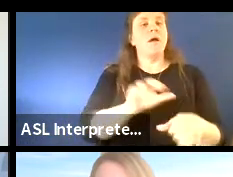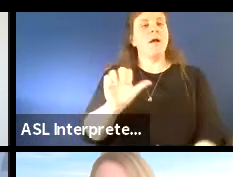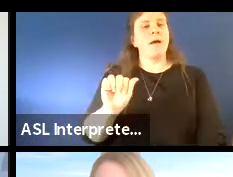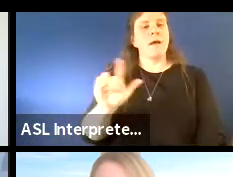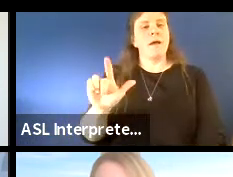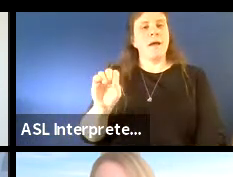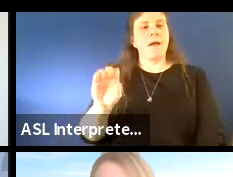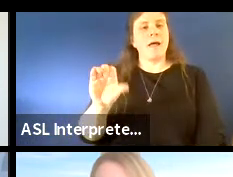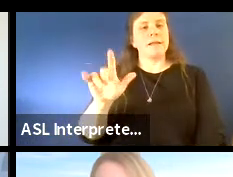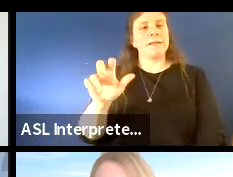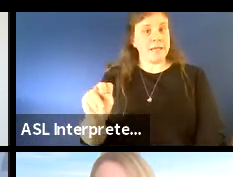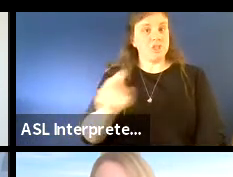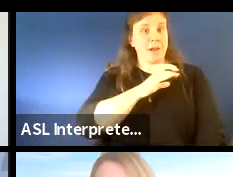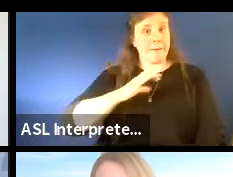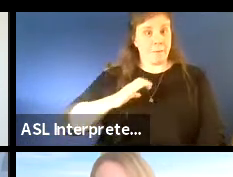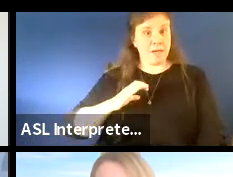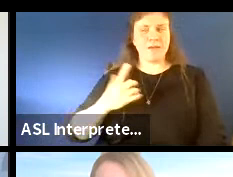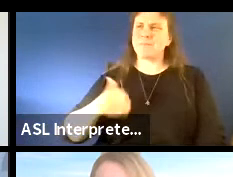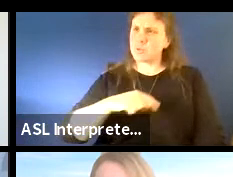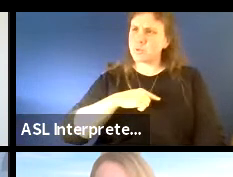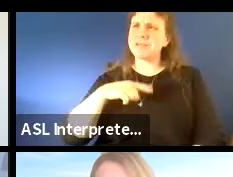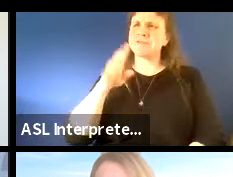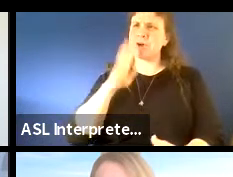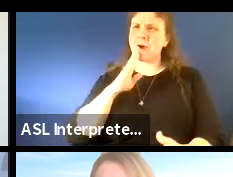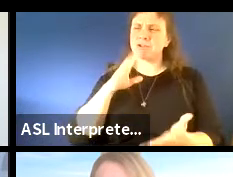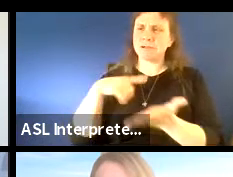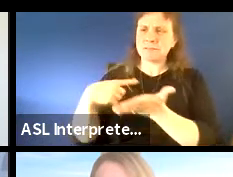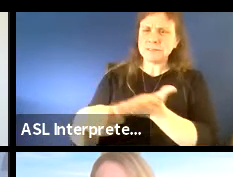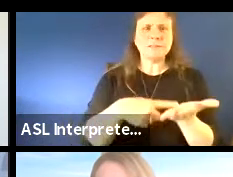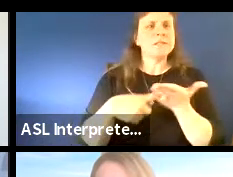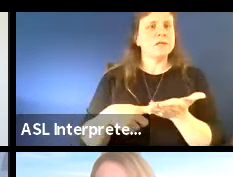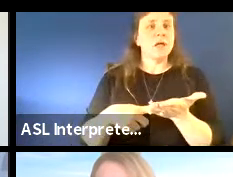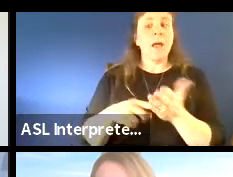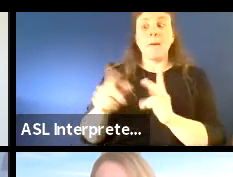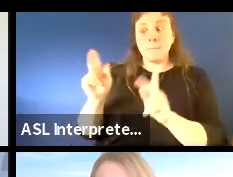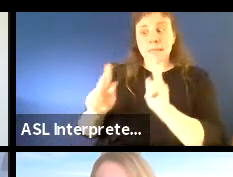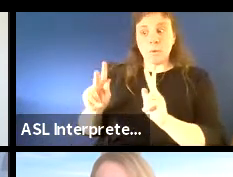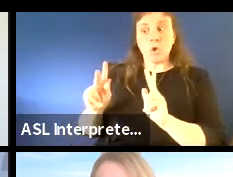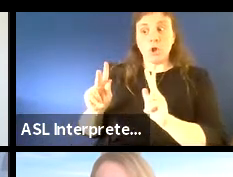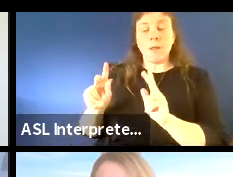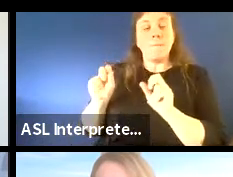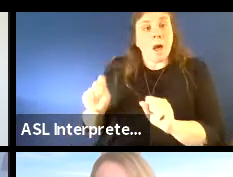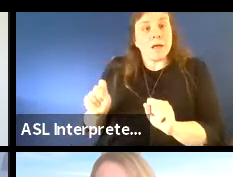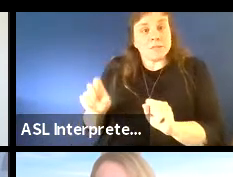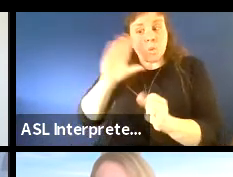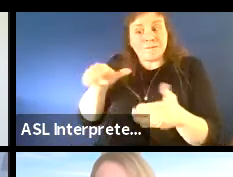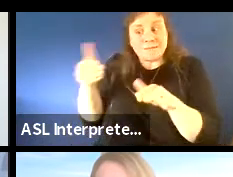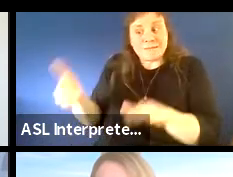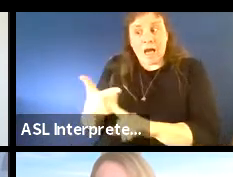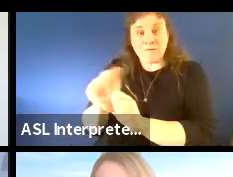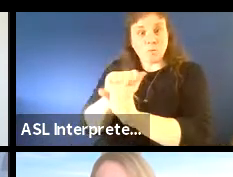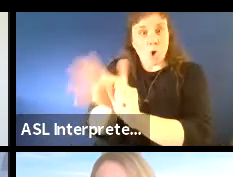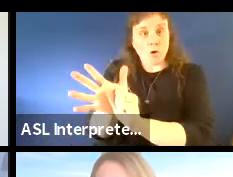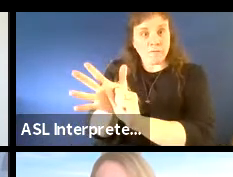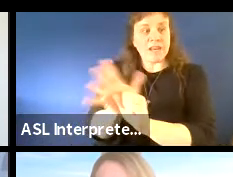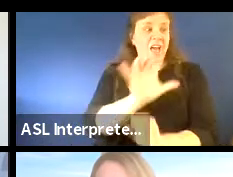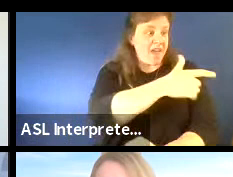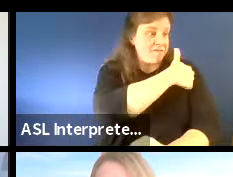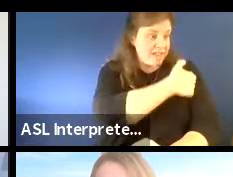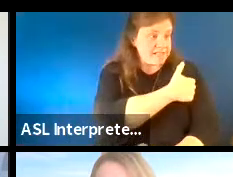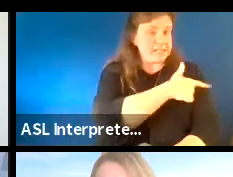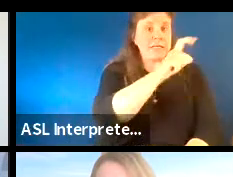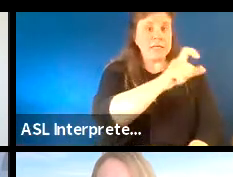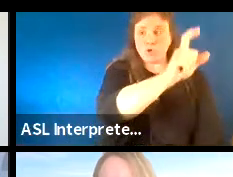about getting the vaccine to people who die from the virus. And I just think that